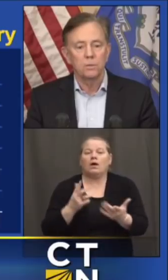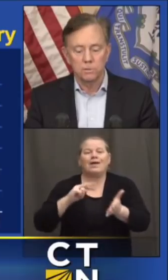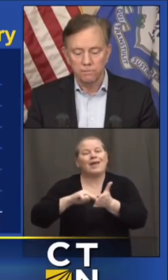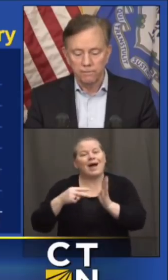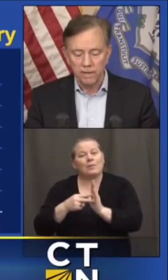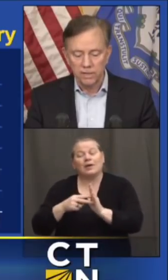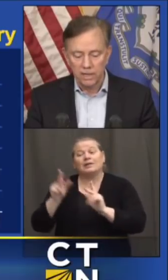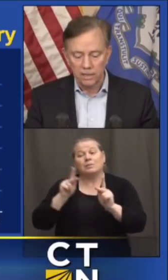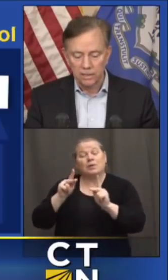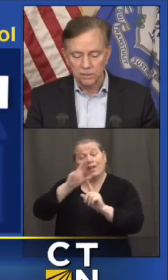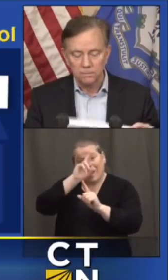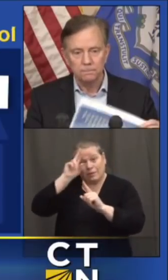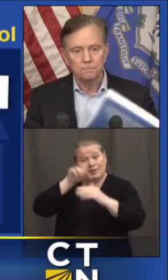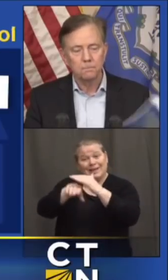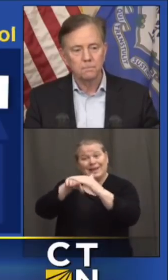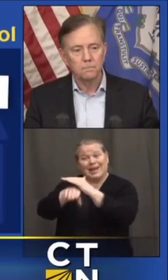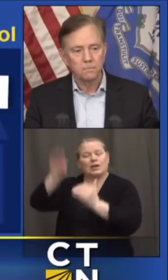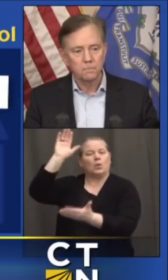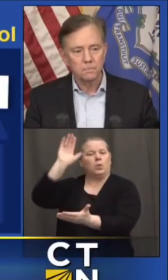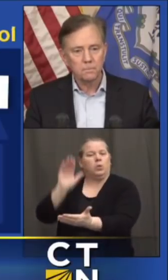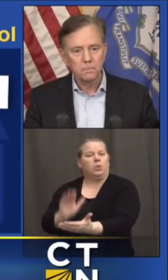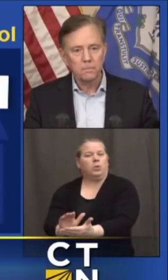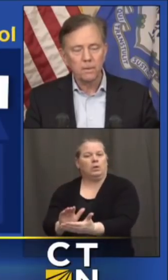in terms of fatalities.